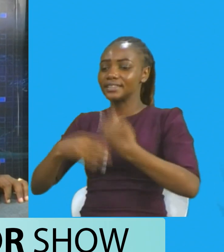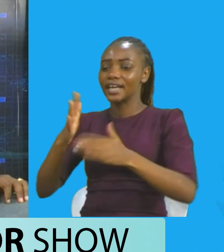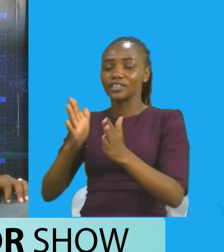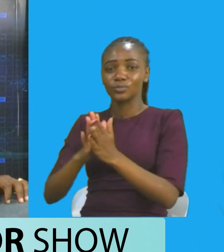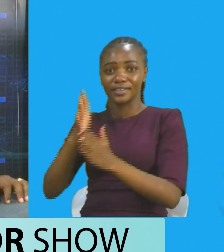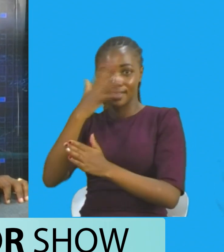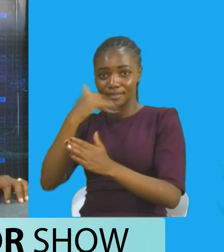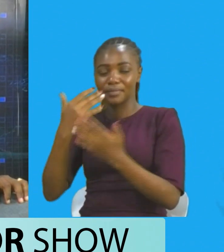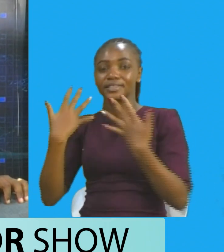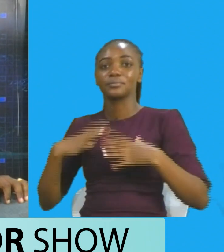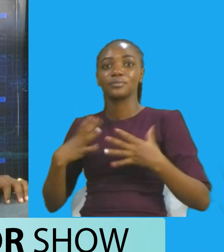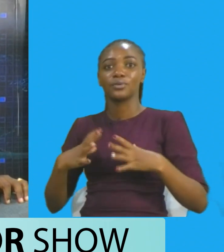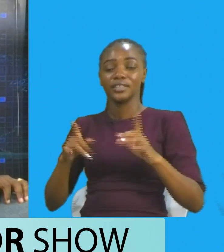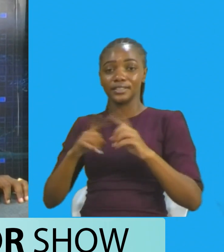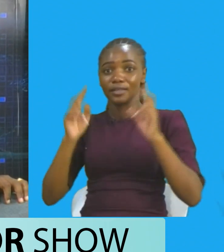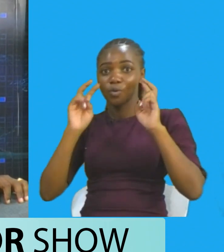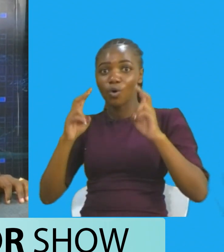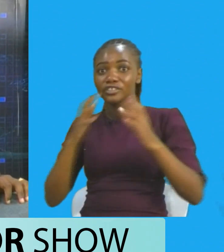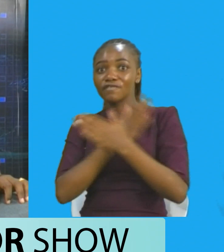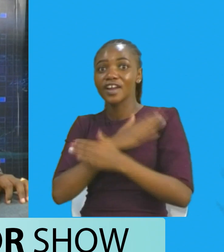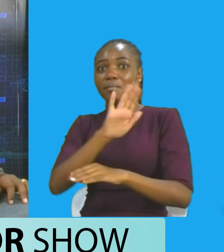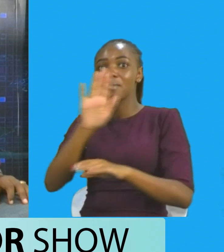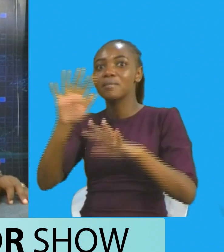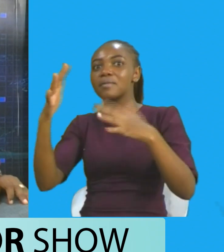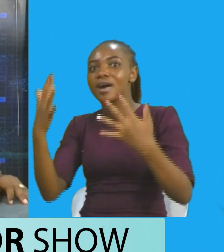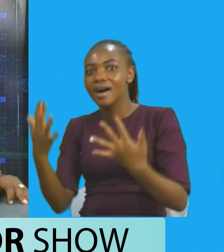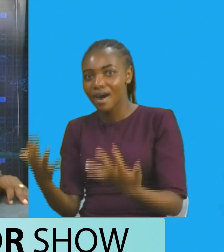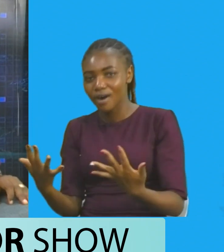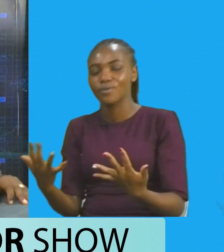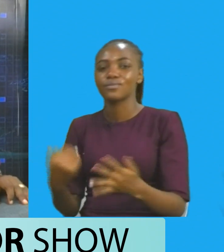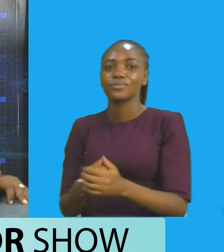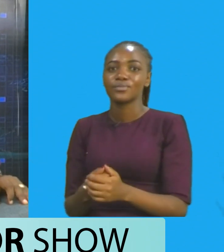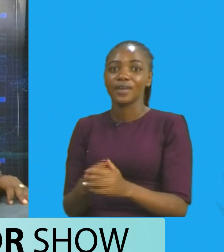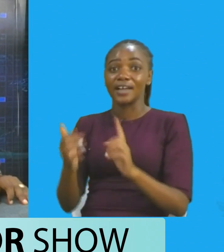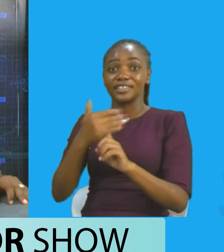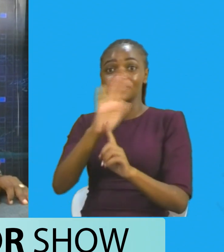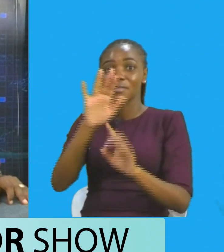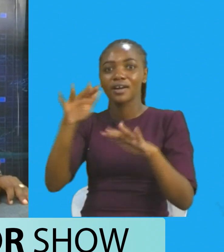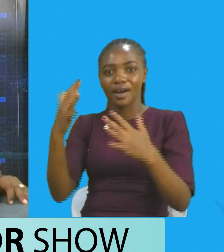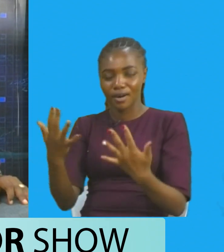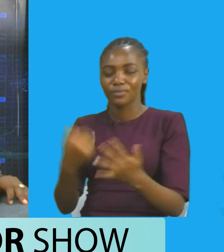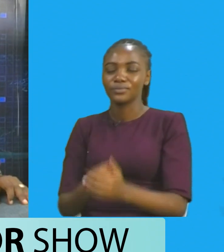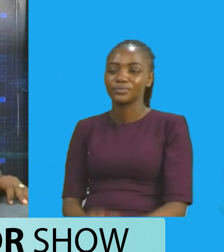an eagle, avoid the company of chicken. Because chicken can't fly, eagles fly high. Thank you.